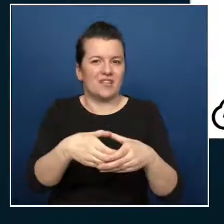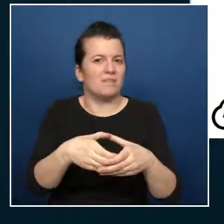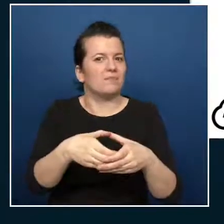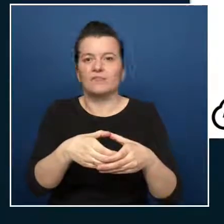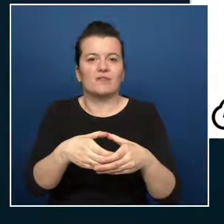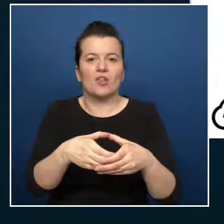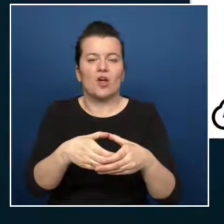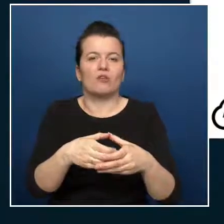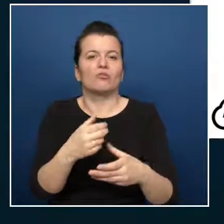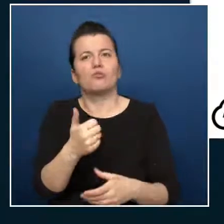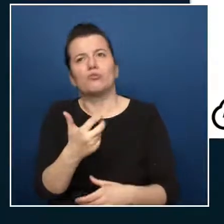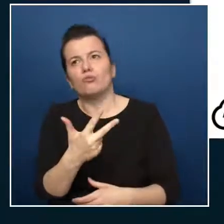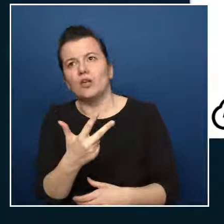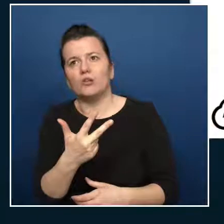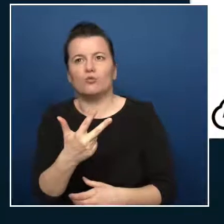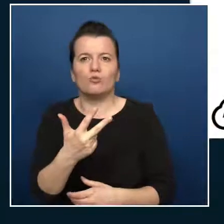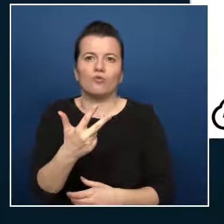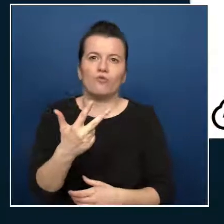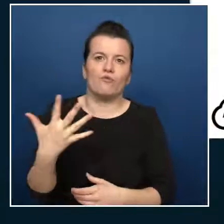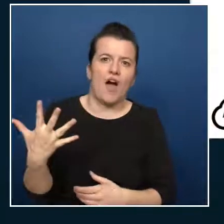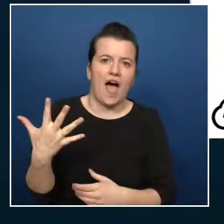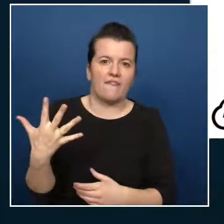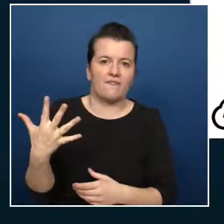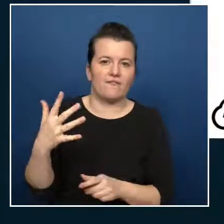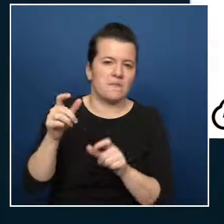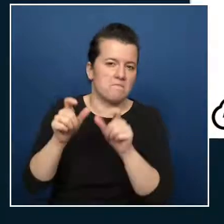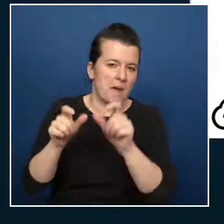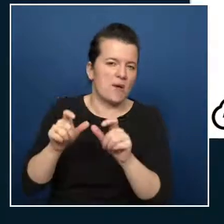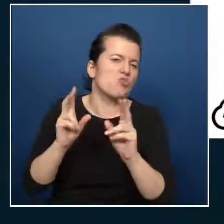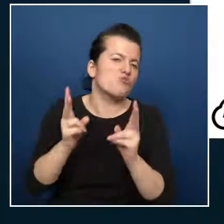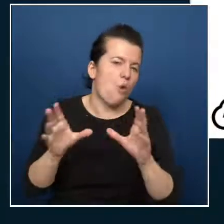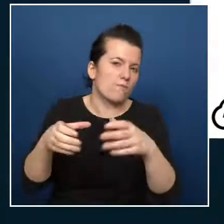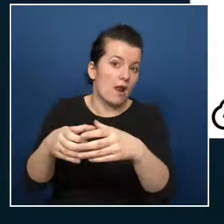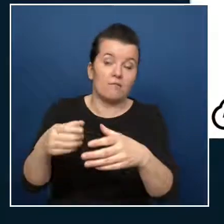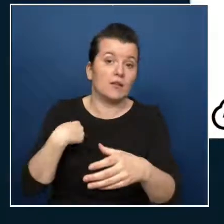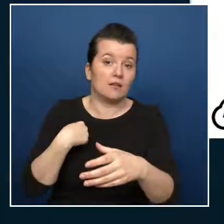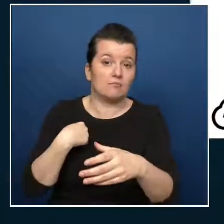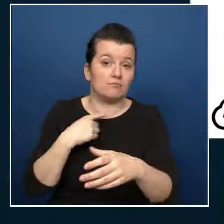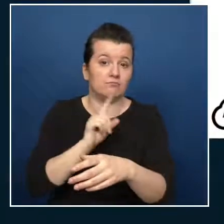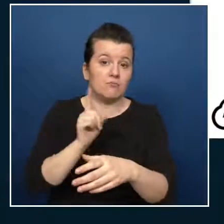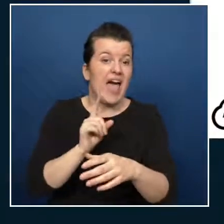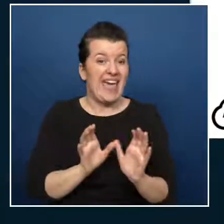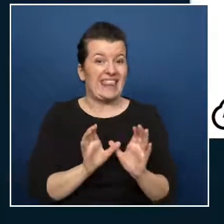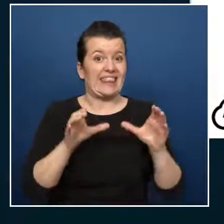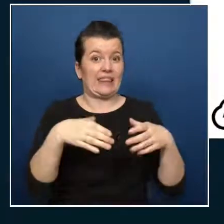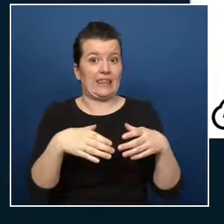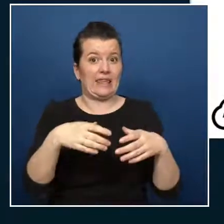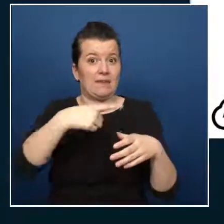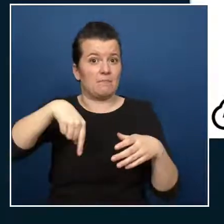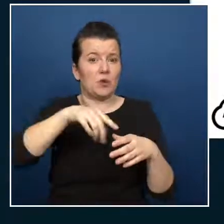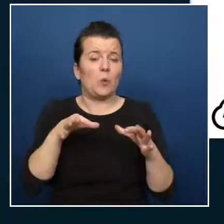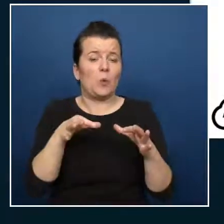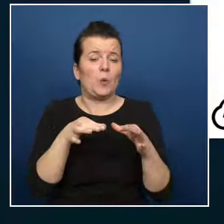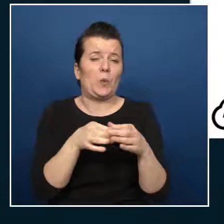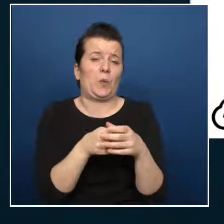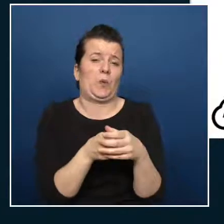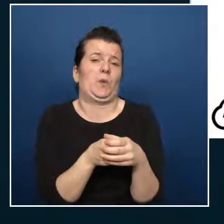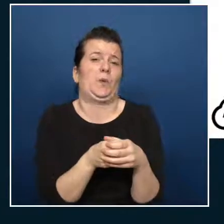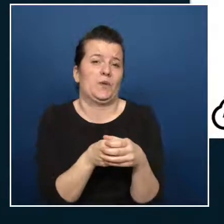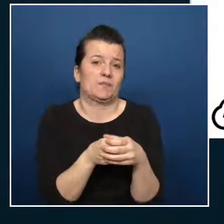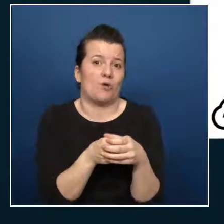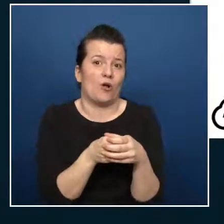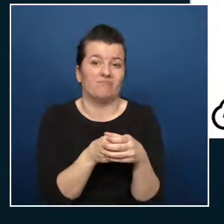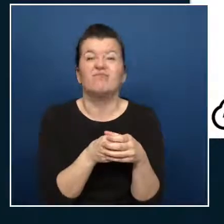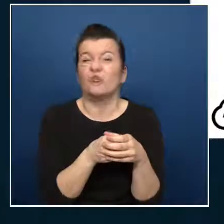5 members maybe. But the team that I had for that system was was pretty small. Actually, I was the